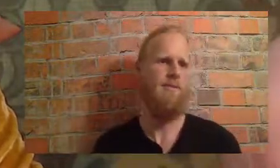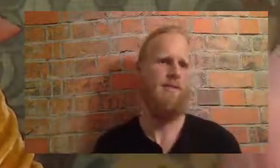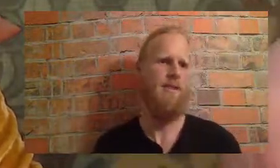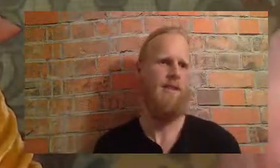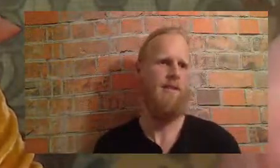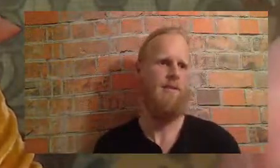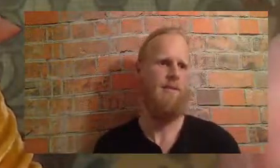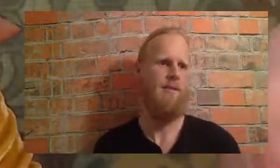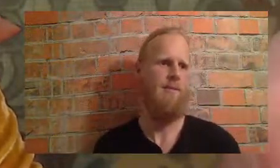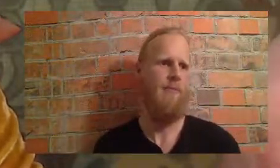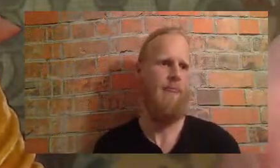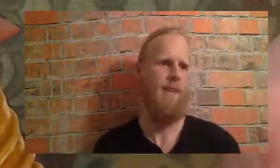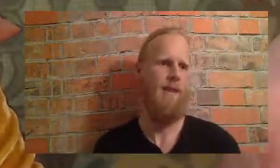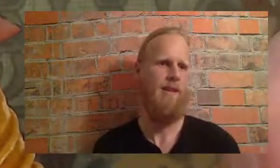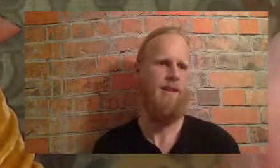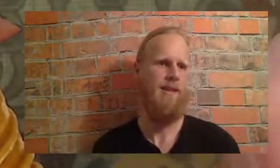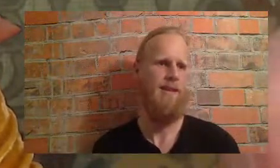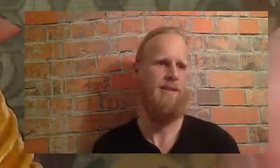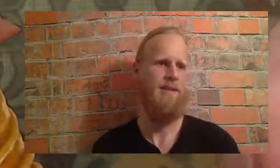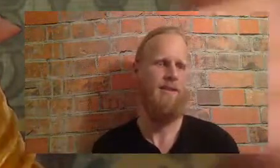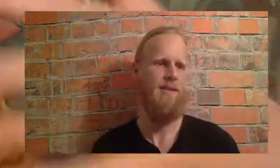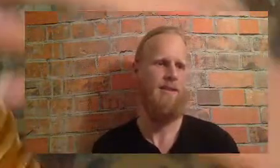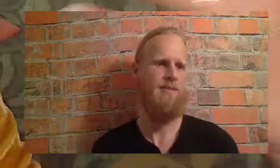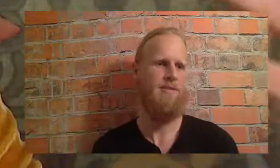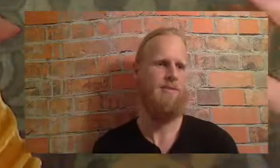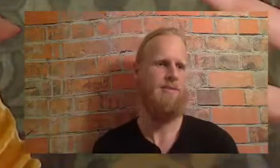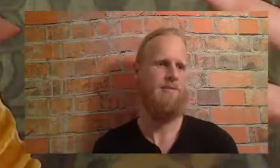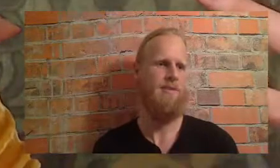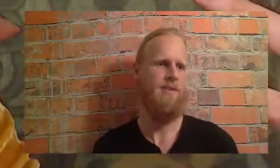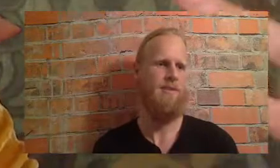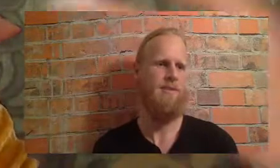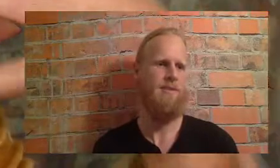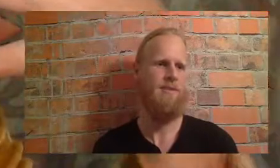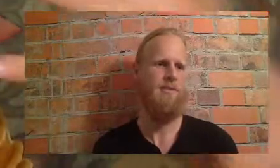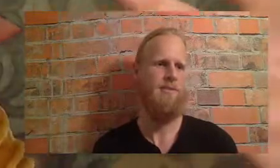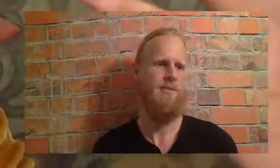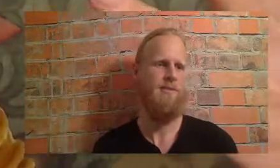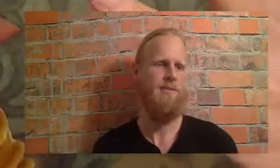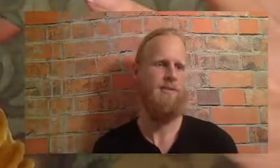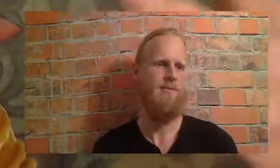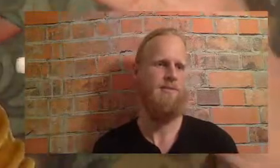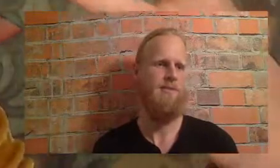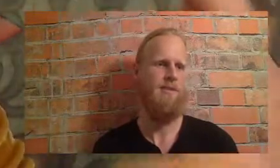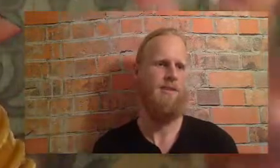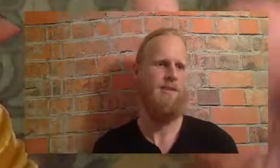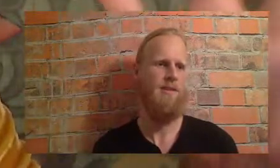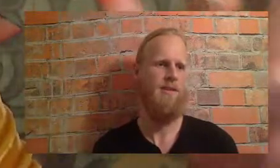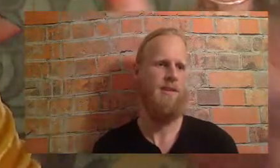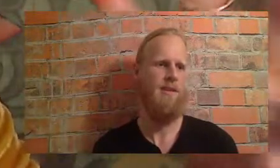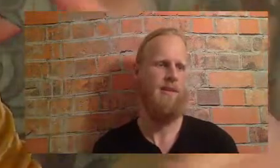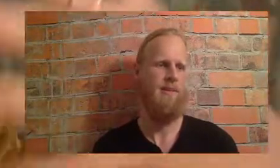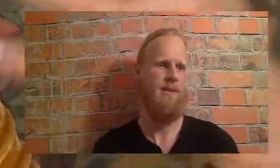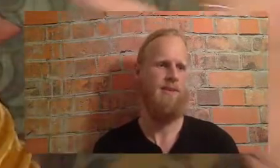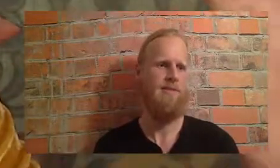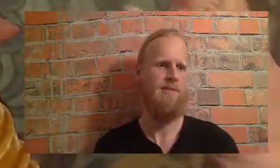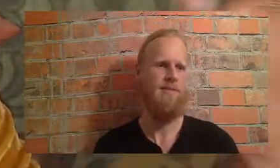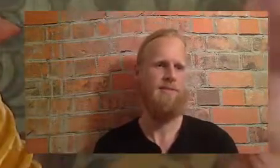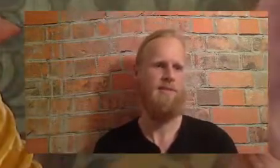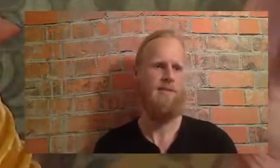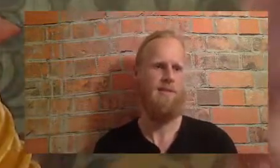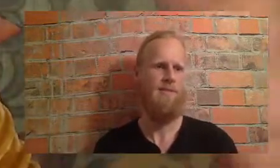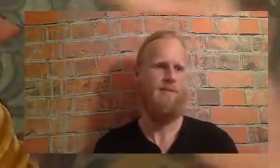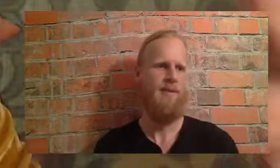because psychologically they realized it was possible, and partially because that information goes into the field and suddenly